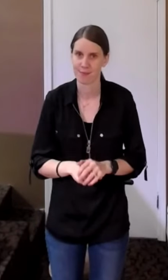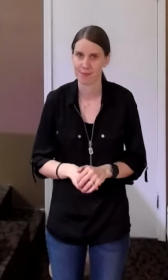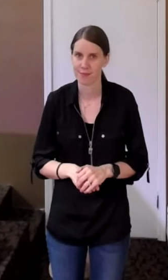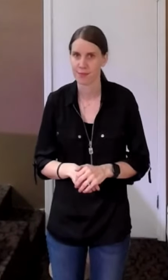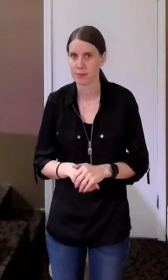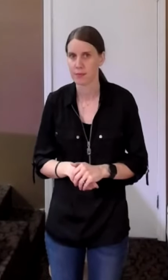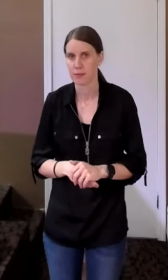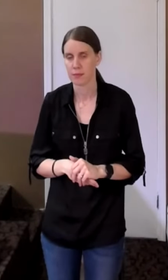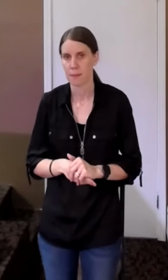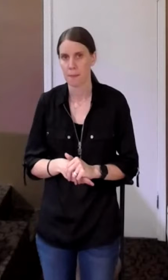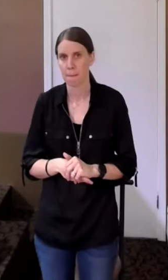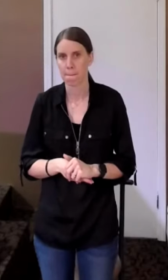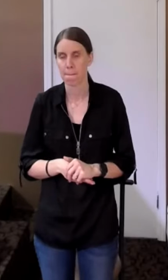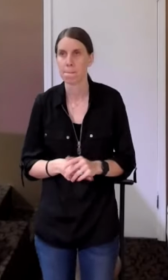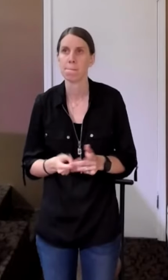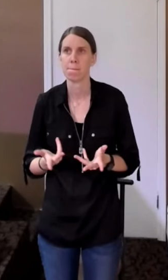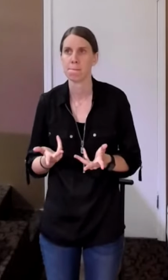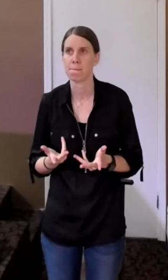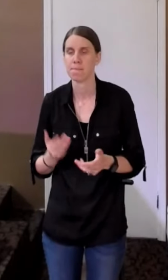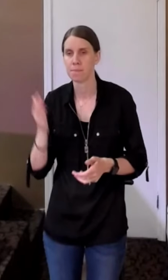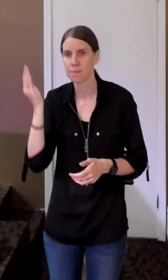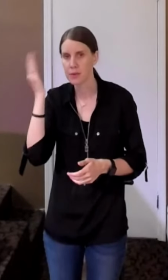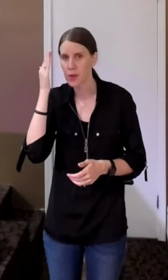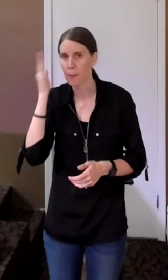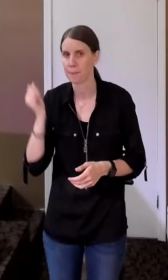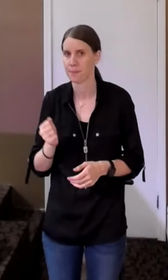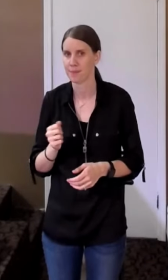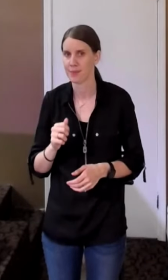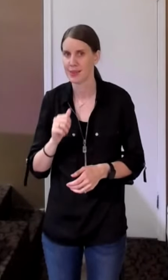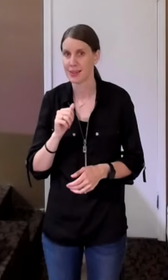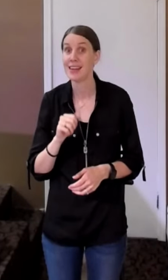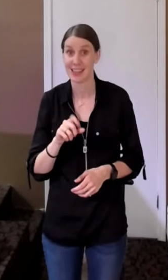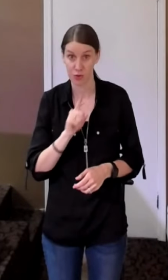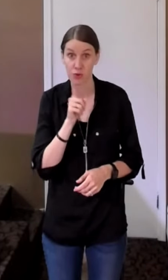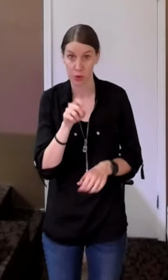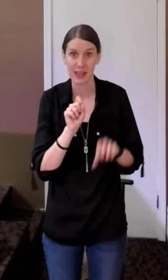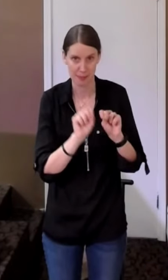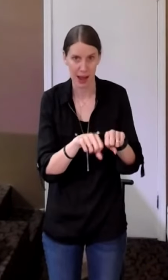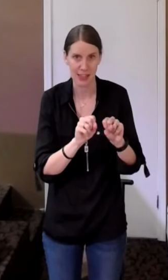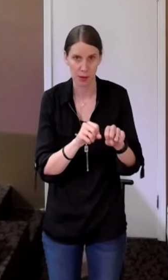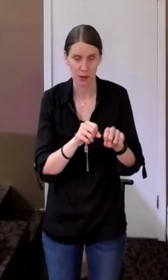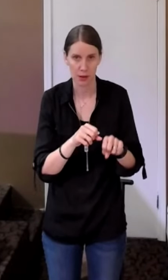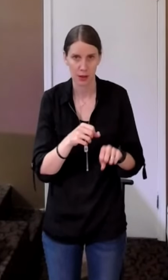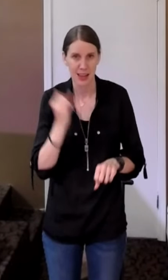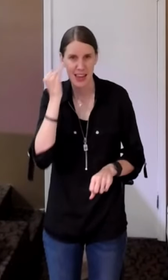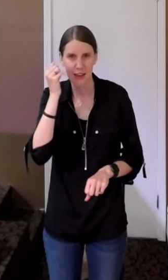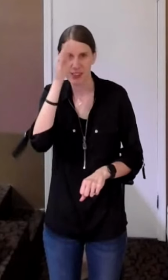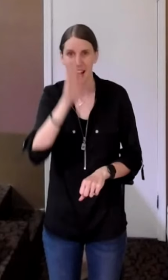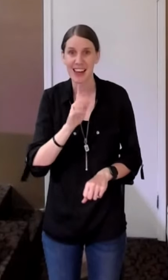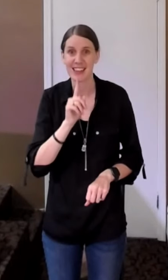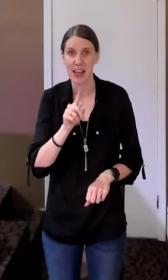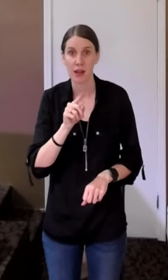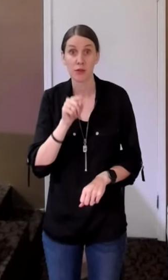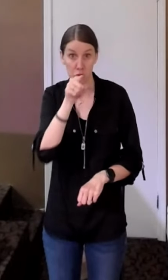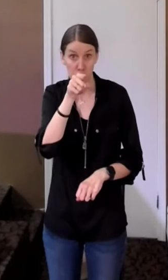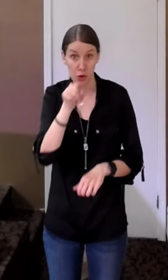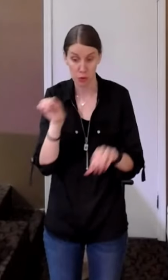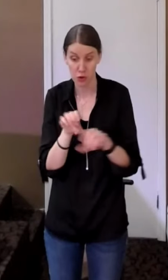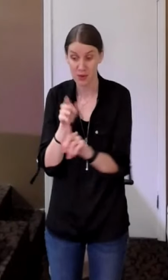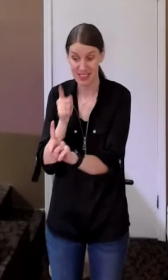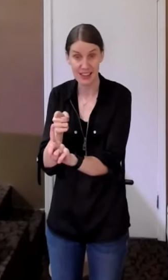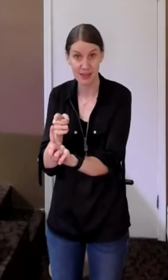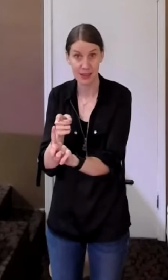will, but it says, look, it is possible. It's not only possible, if God says, this is what I want from you, then He